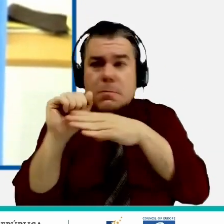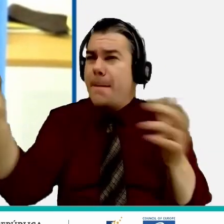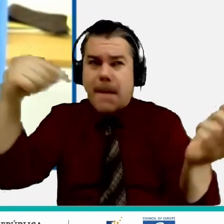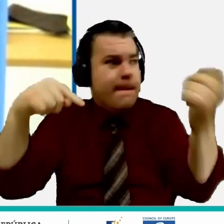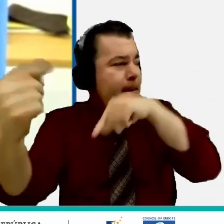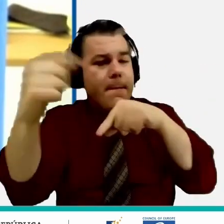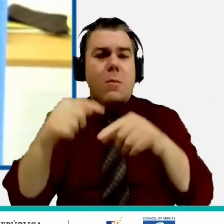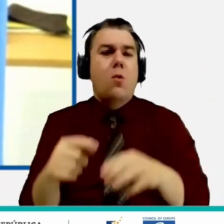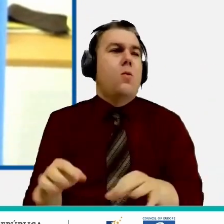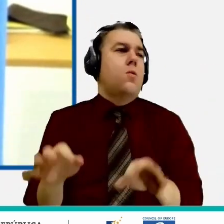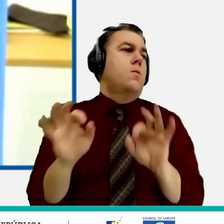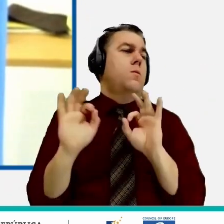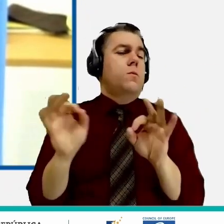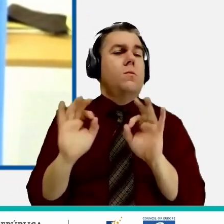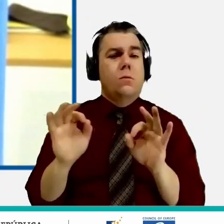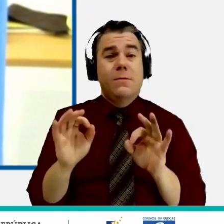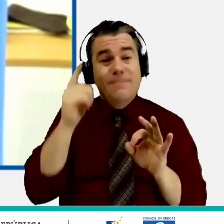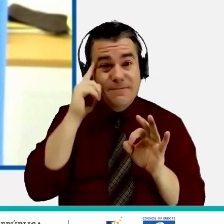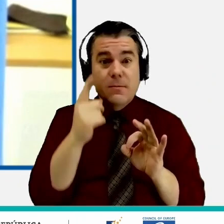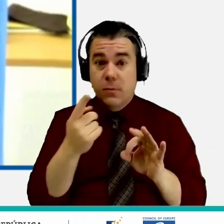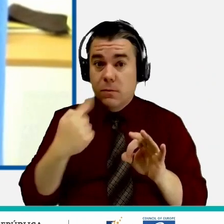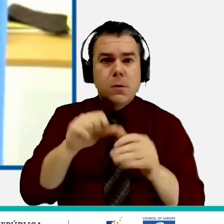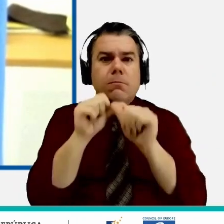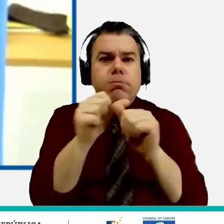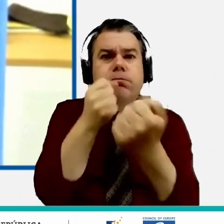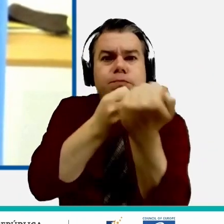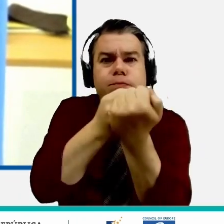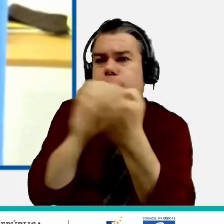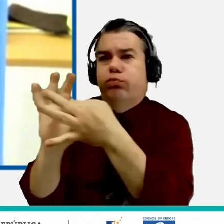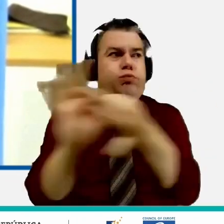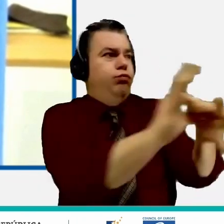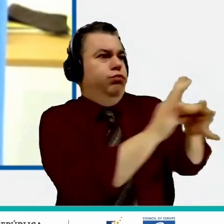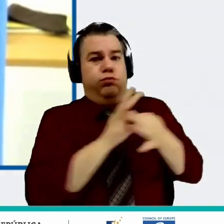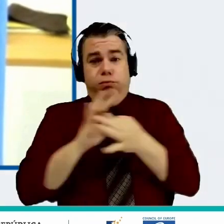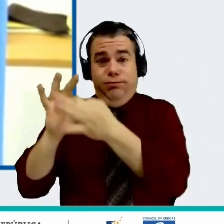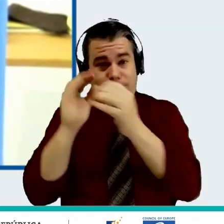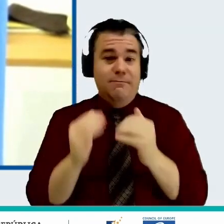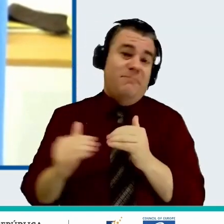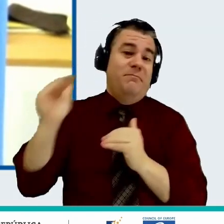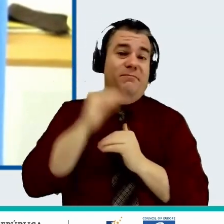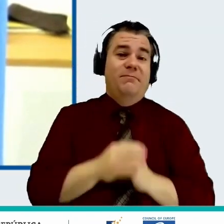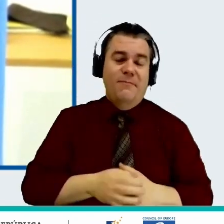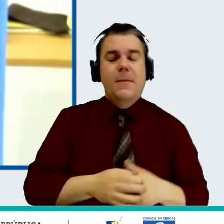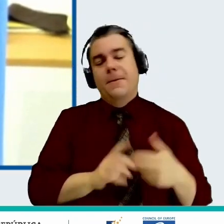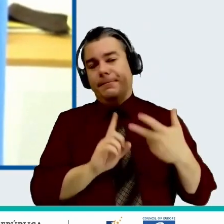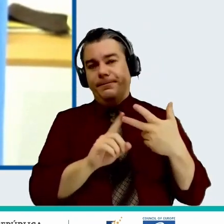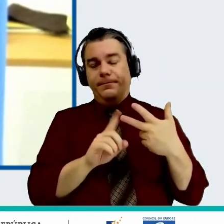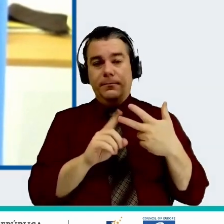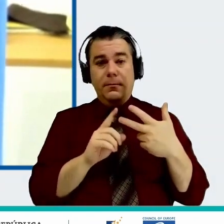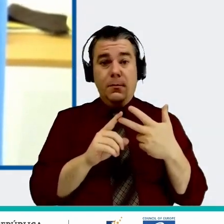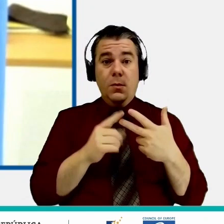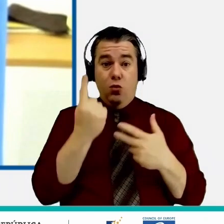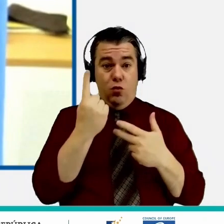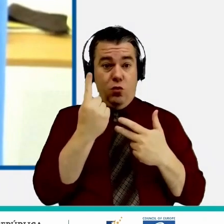all of you on expanding this type of cooperation. Now, thirdly, the multi-level governance. The issue